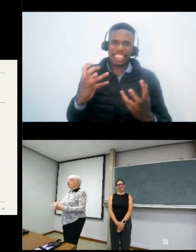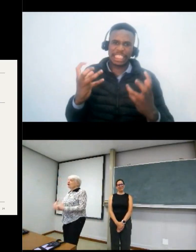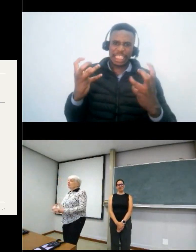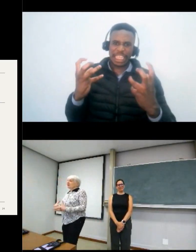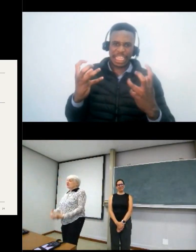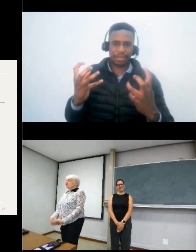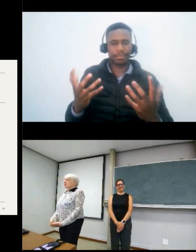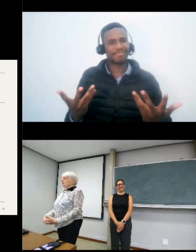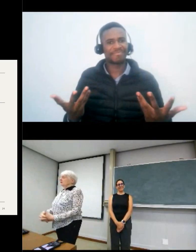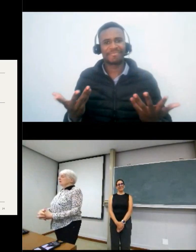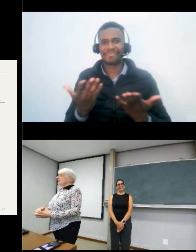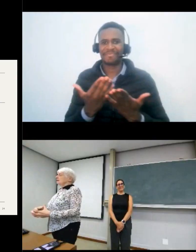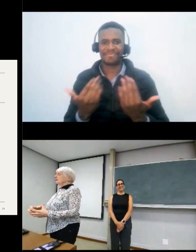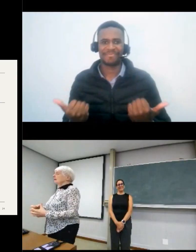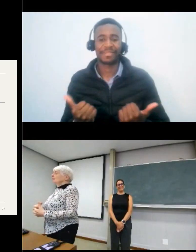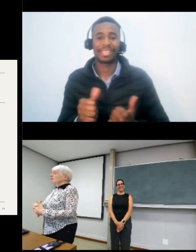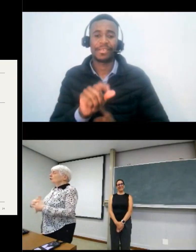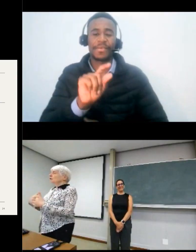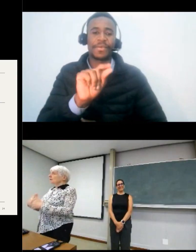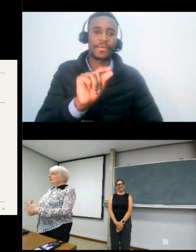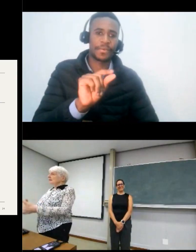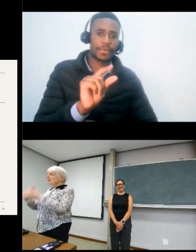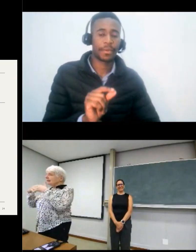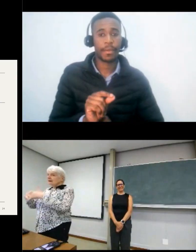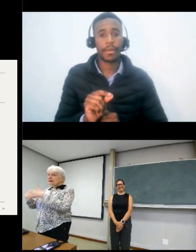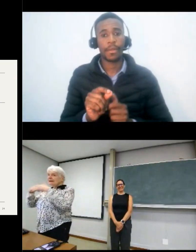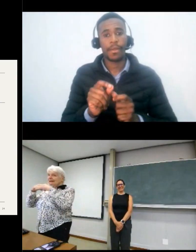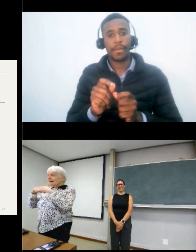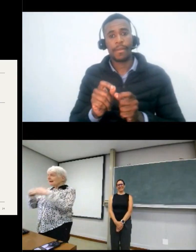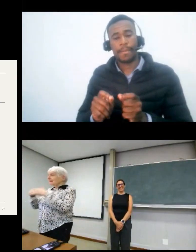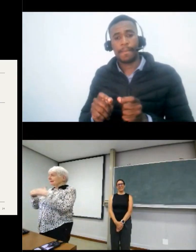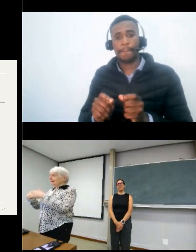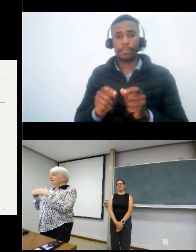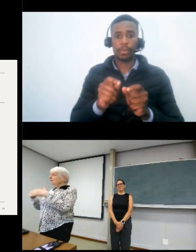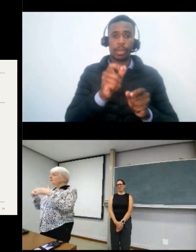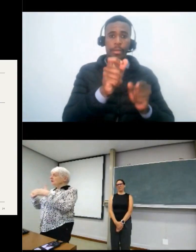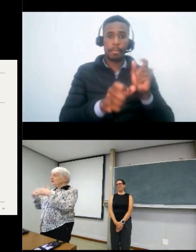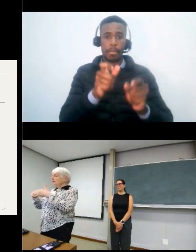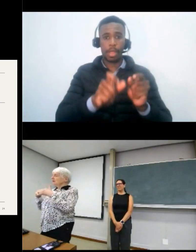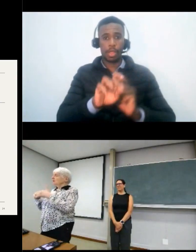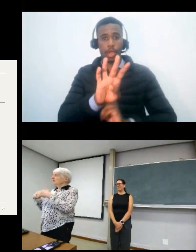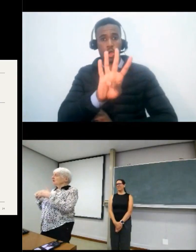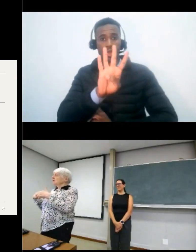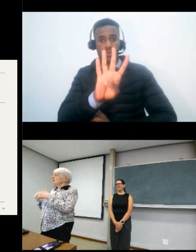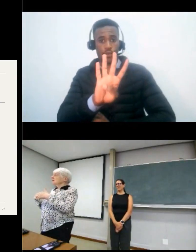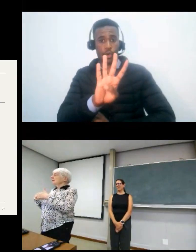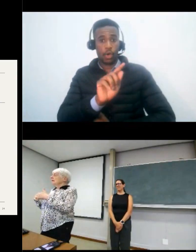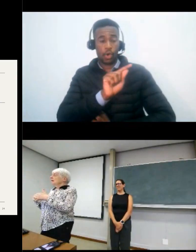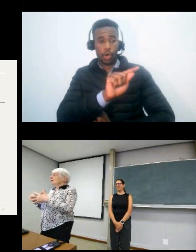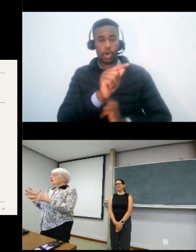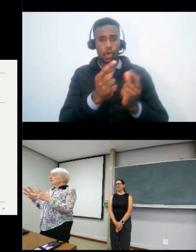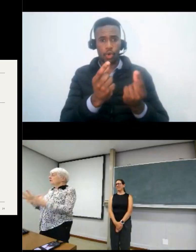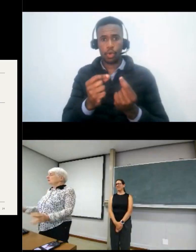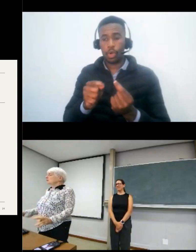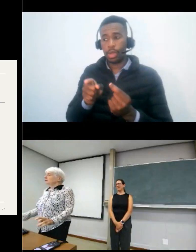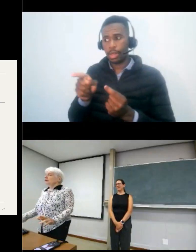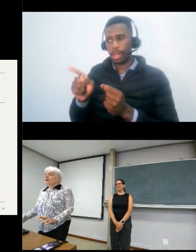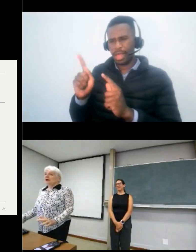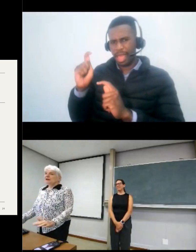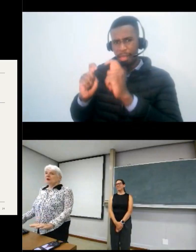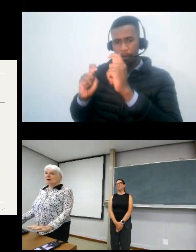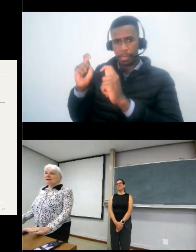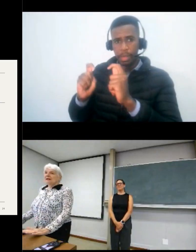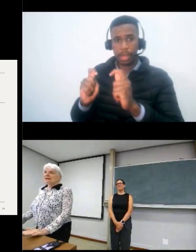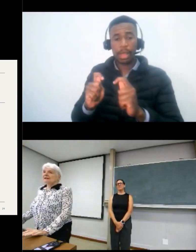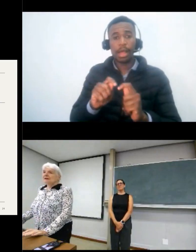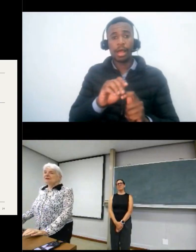Interestingly, that 4 participants who repeated exactly the non-manual markers, 3 out of